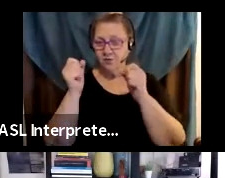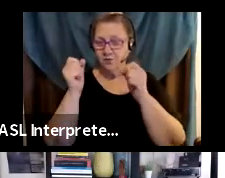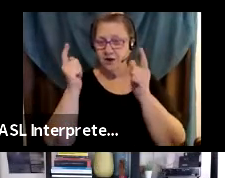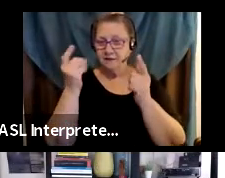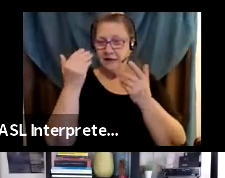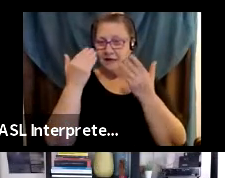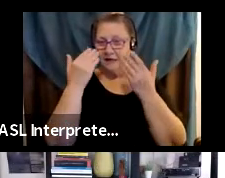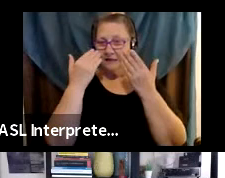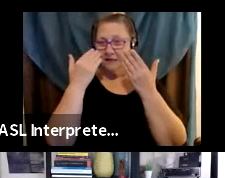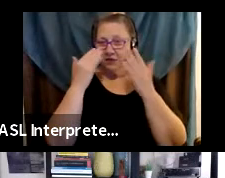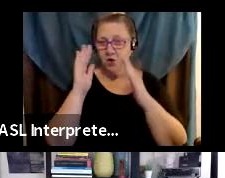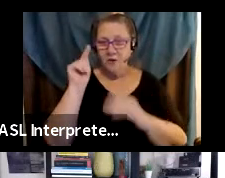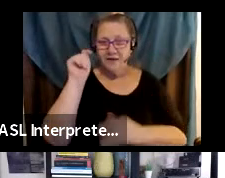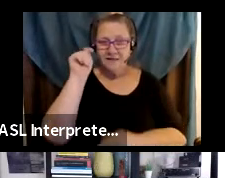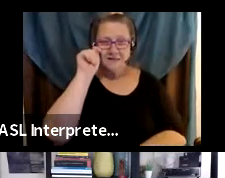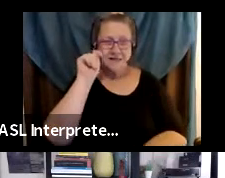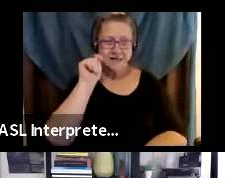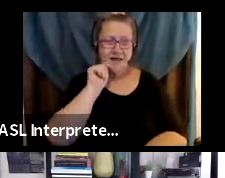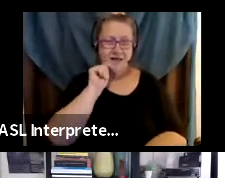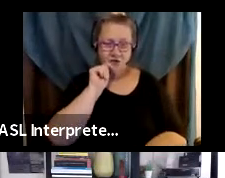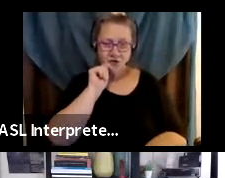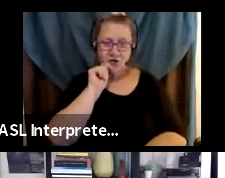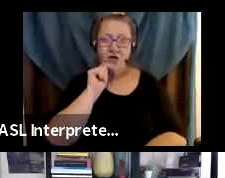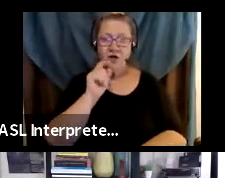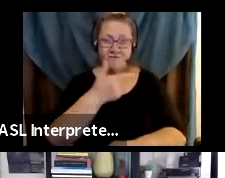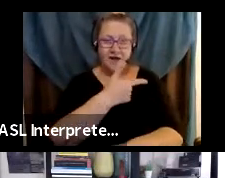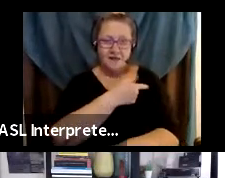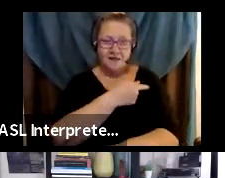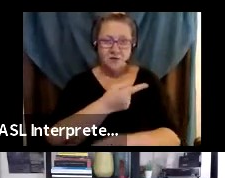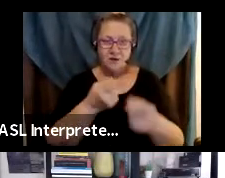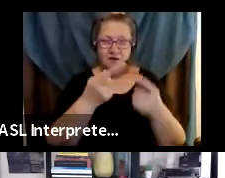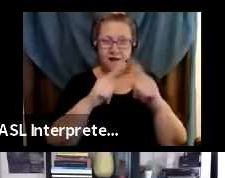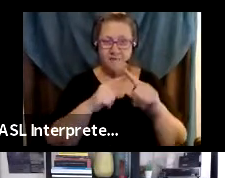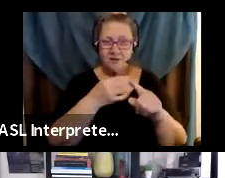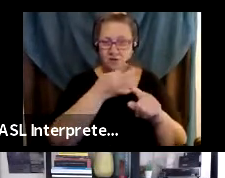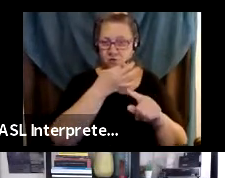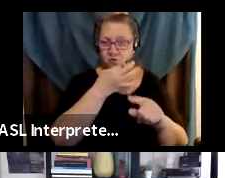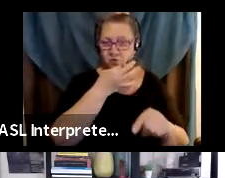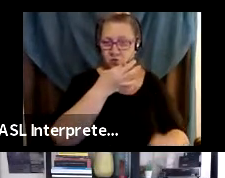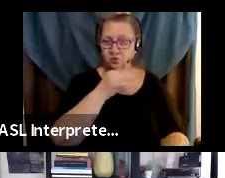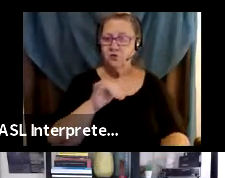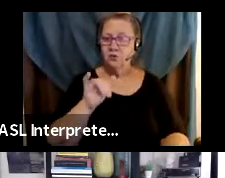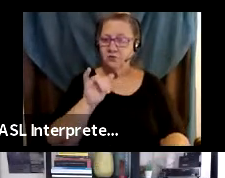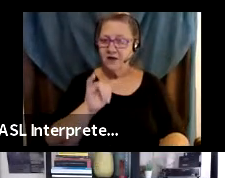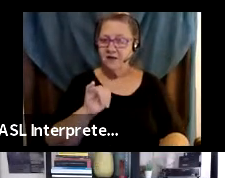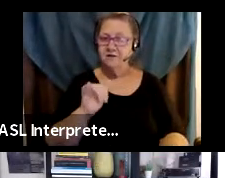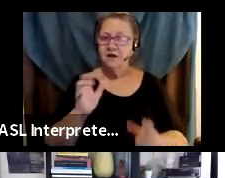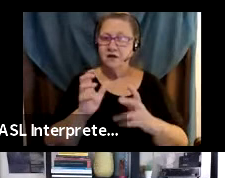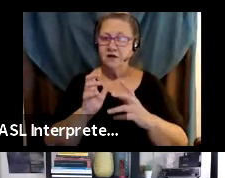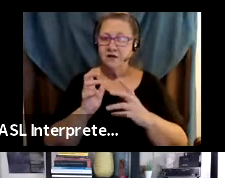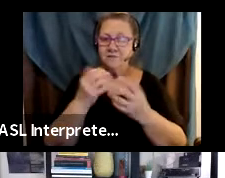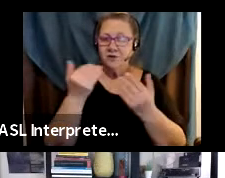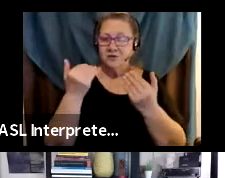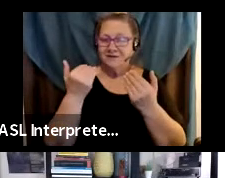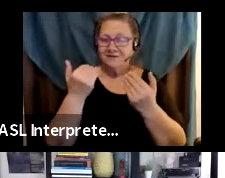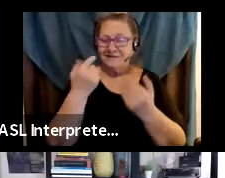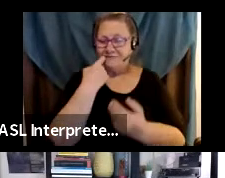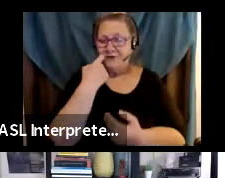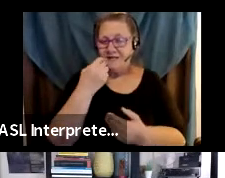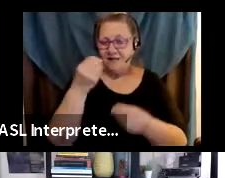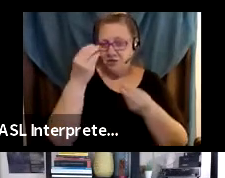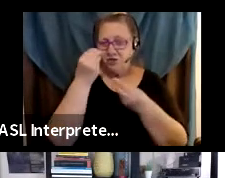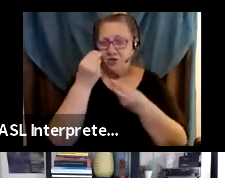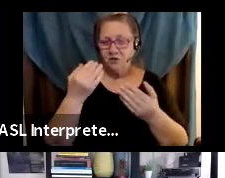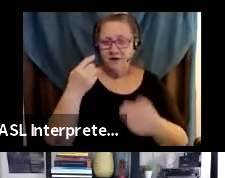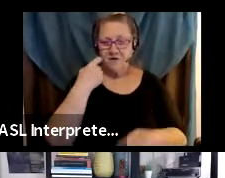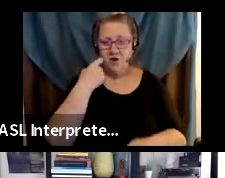application would happen so early, so maybe that will be earlier than we hope, but that's kind of the latest projections that I've heard of on that. Great, thank you,